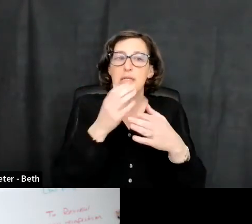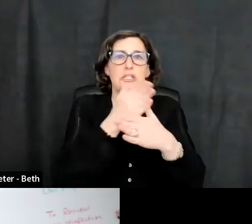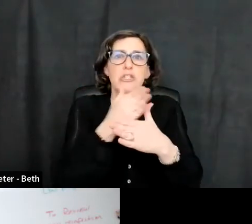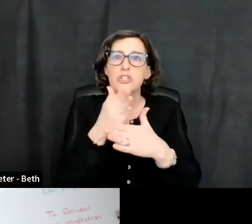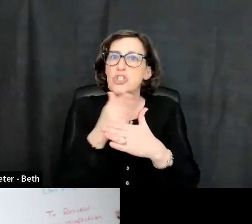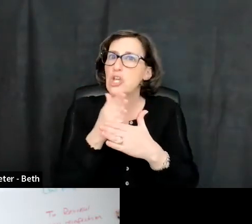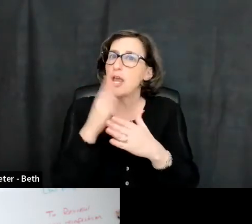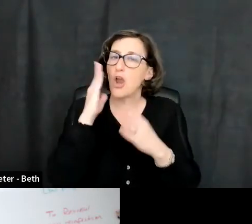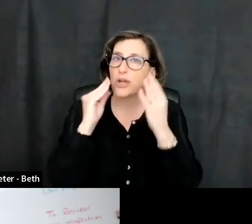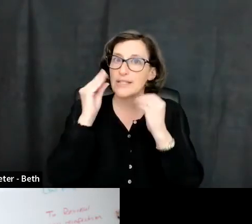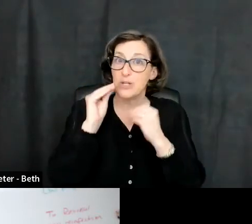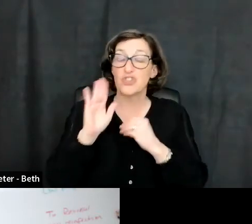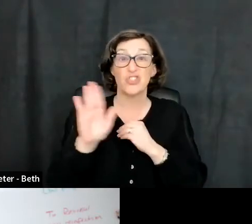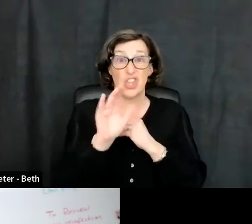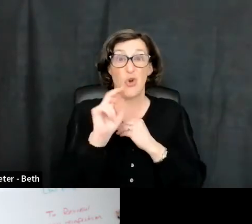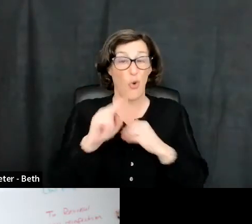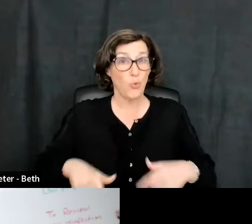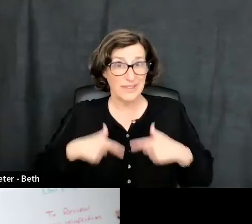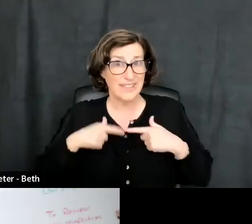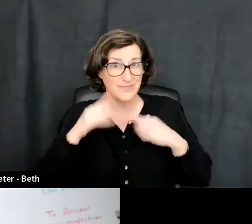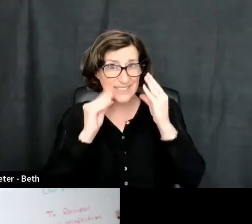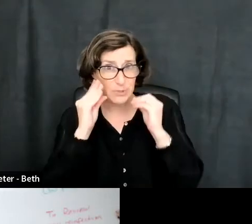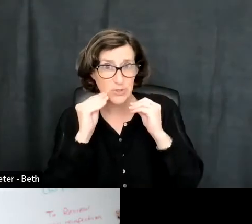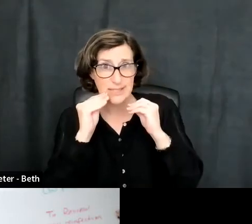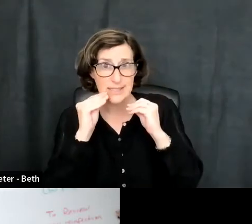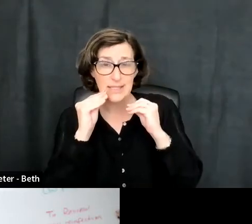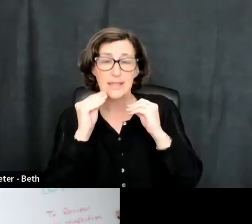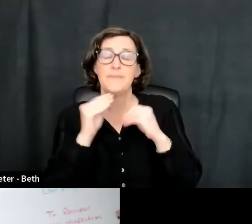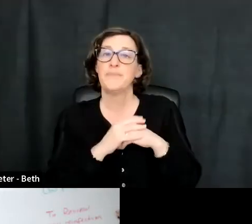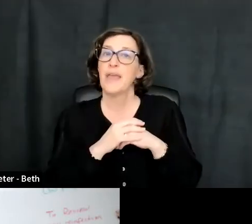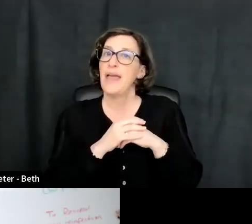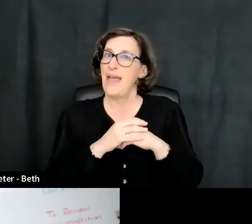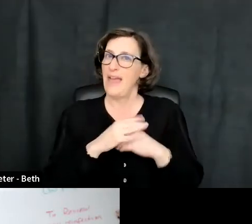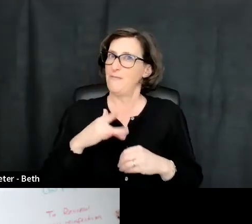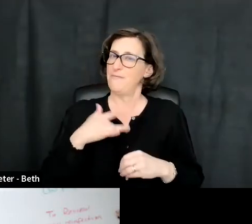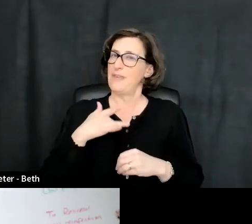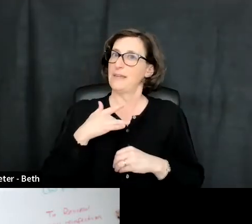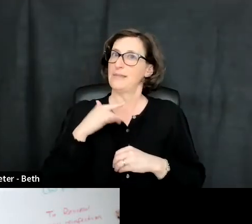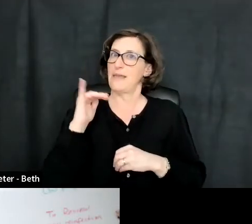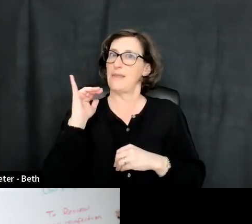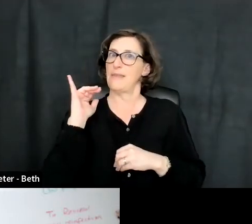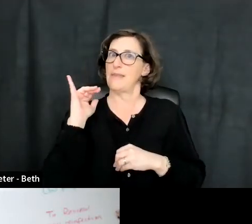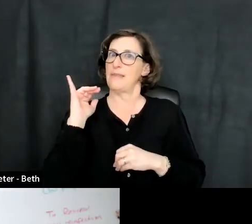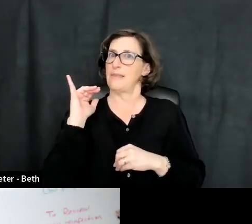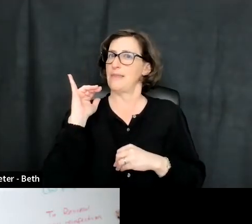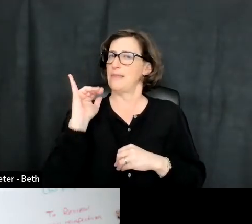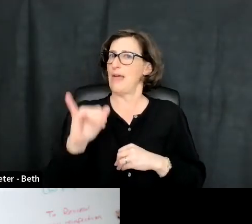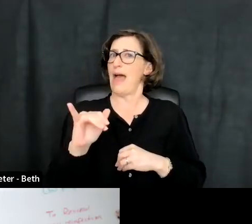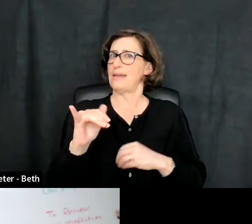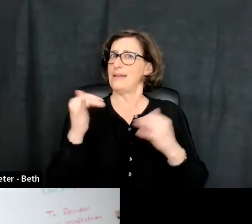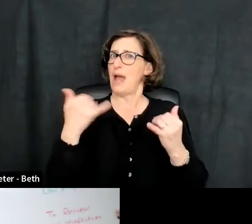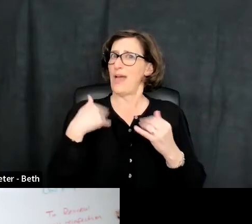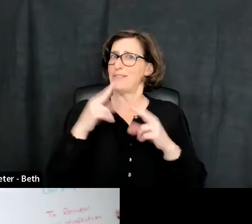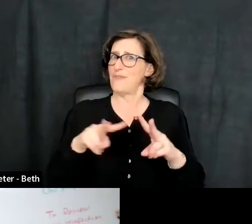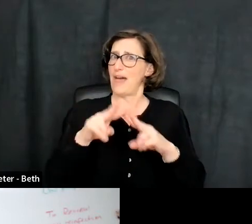these experiences, their own lived experiences, and being made to feel like that was not a value added to the research. So